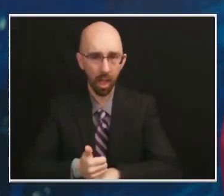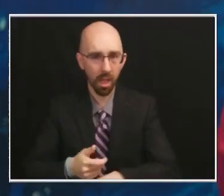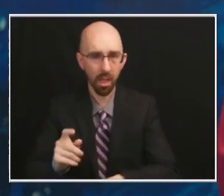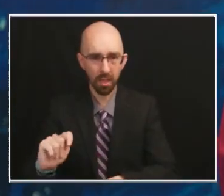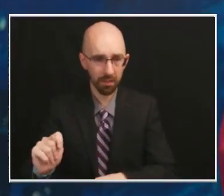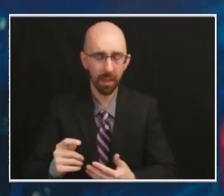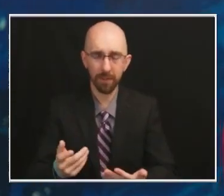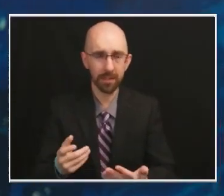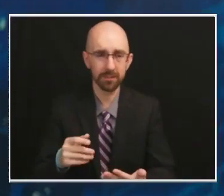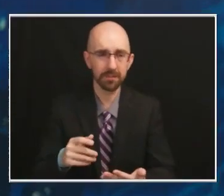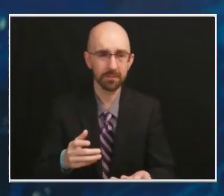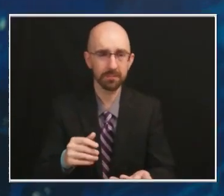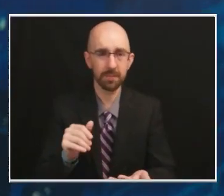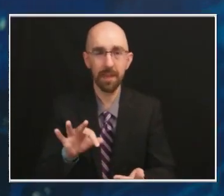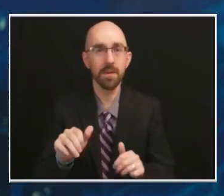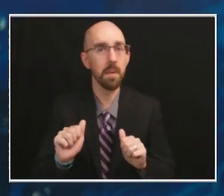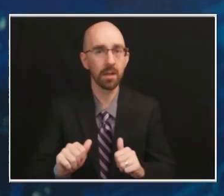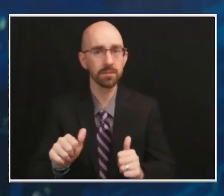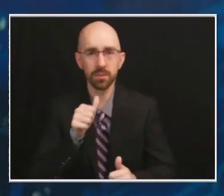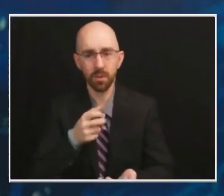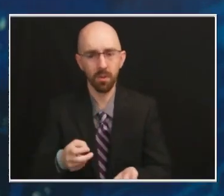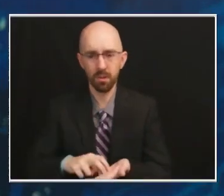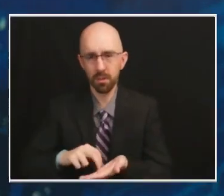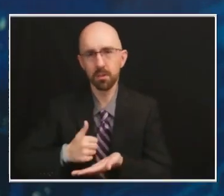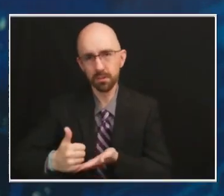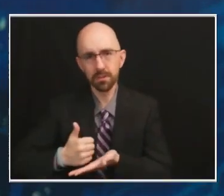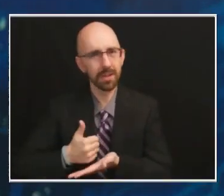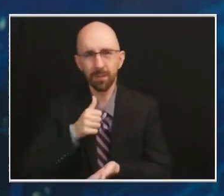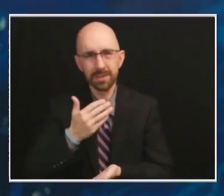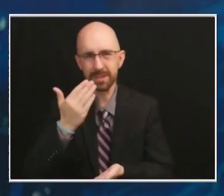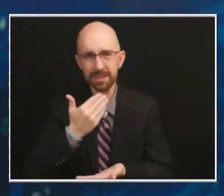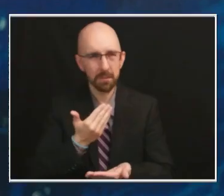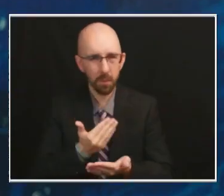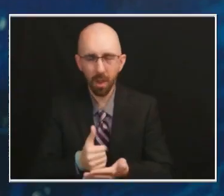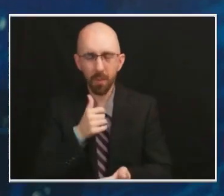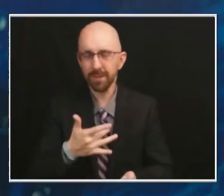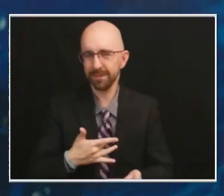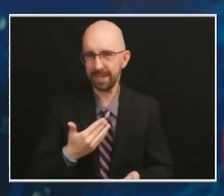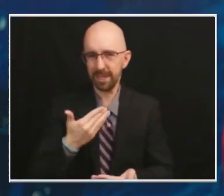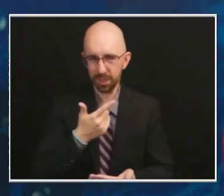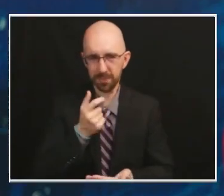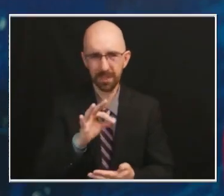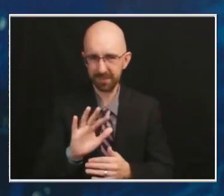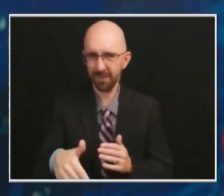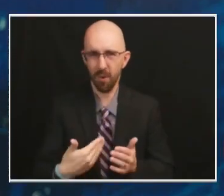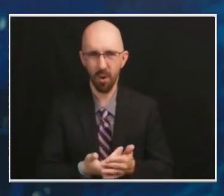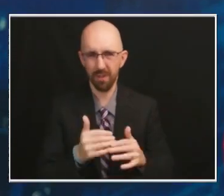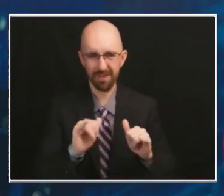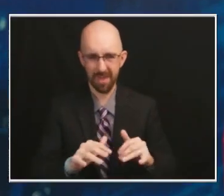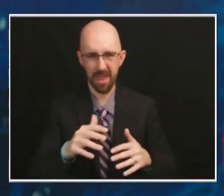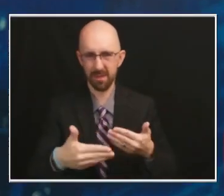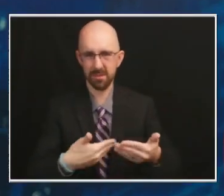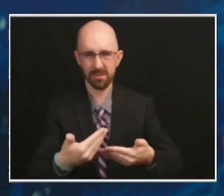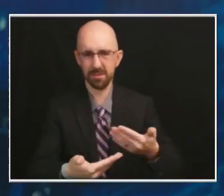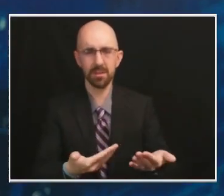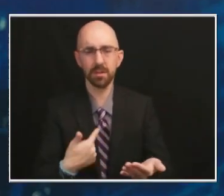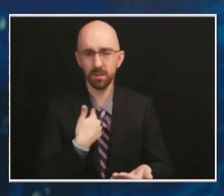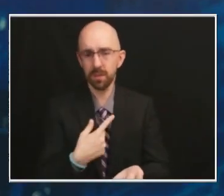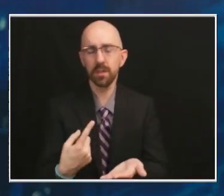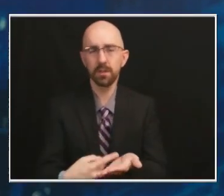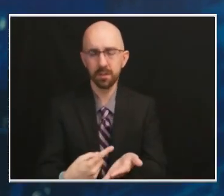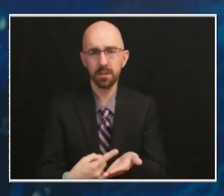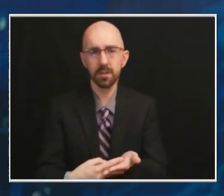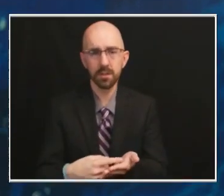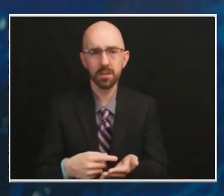that'd terrible. be, it was. I wasn't getting good sleep. No. I wasn't feeling good because of all of that. But we talked about